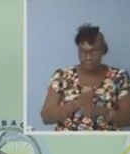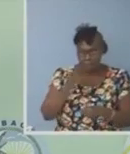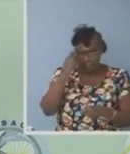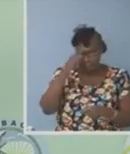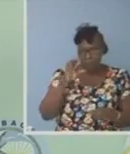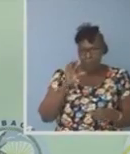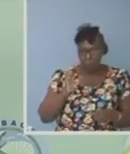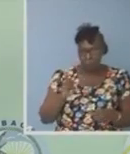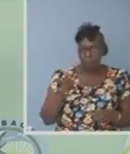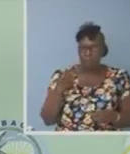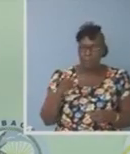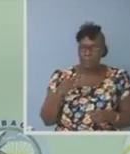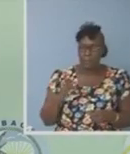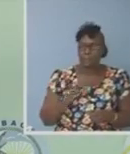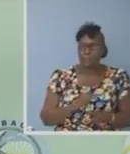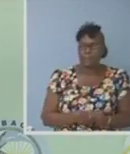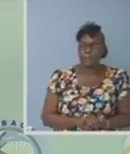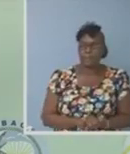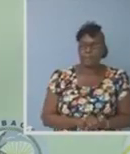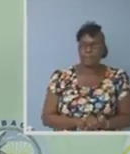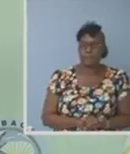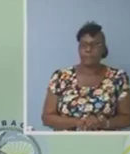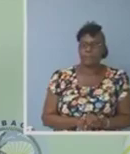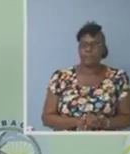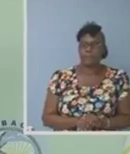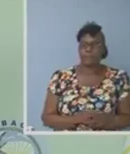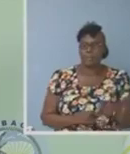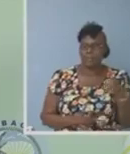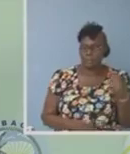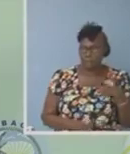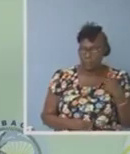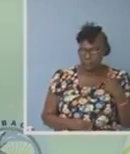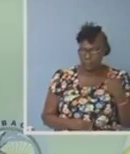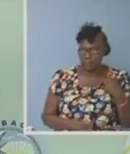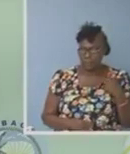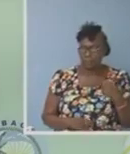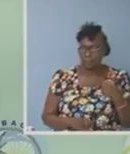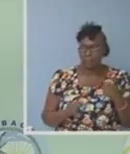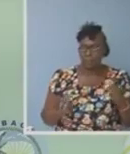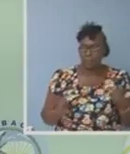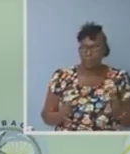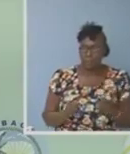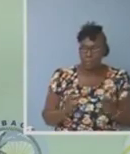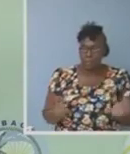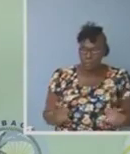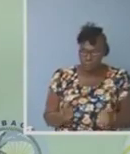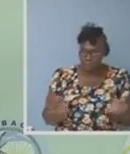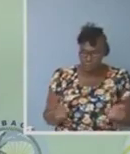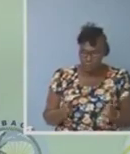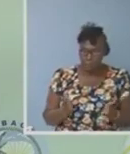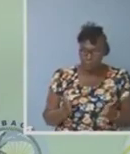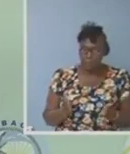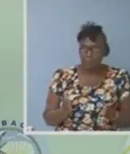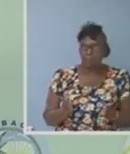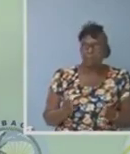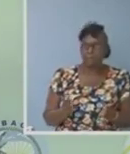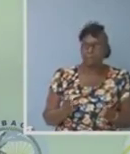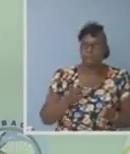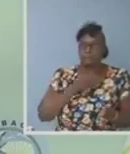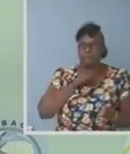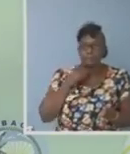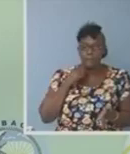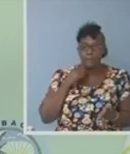the issue of COVID-19. And in the Tobago context, I urge the Minister of Finance to ensure that the